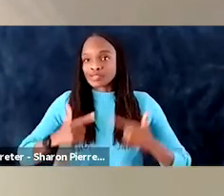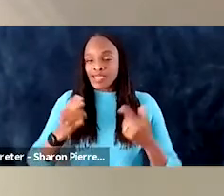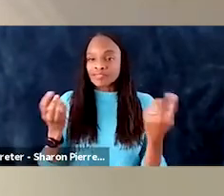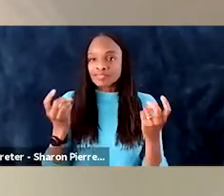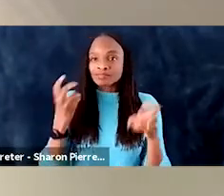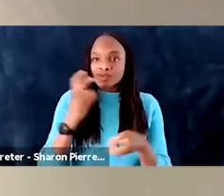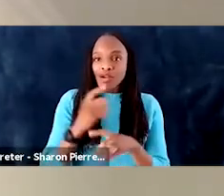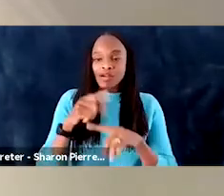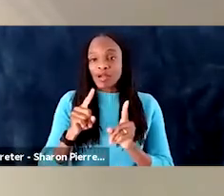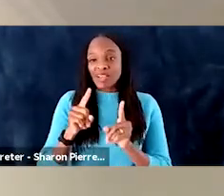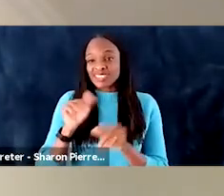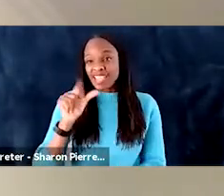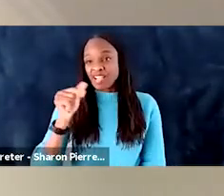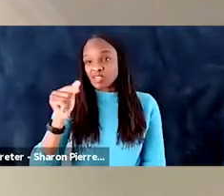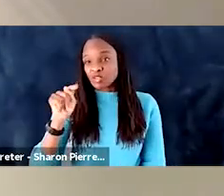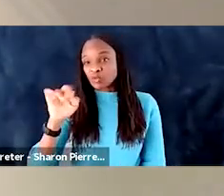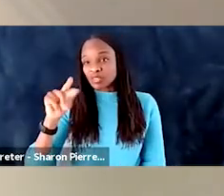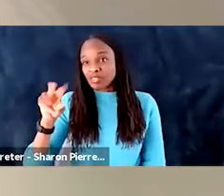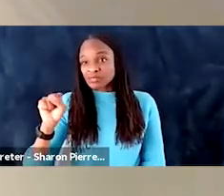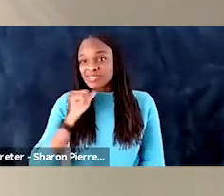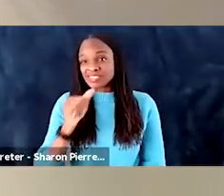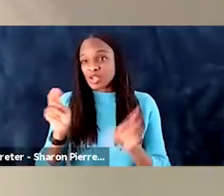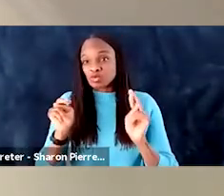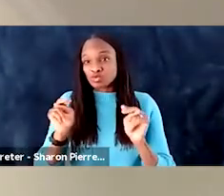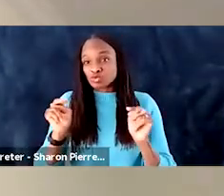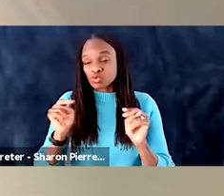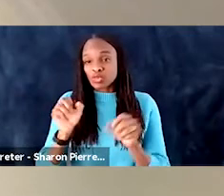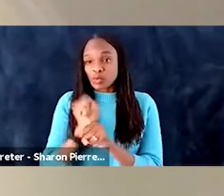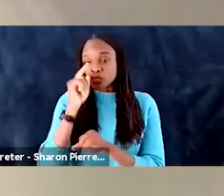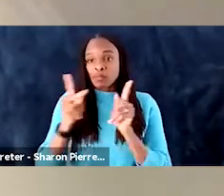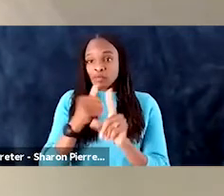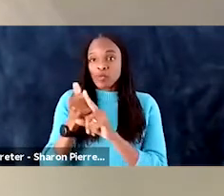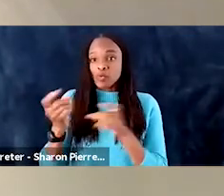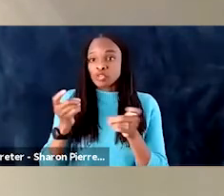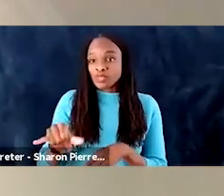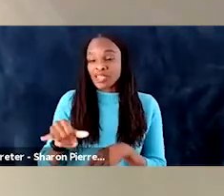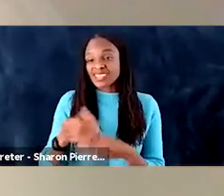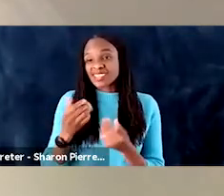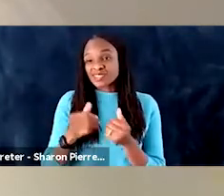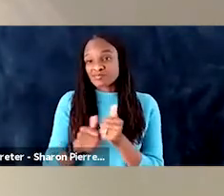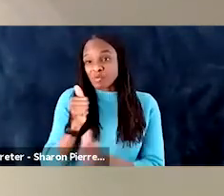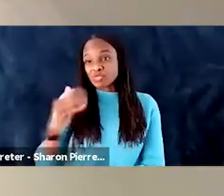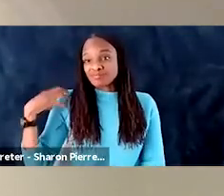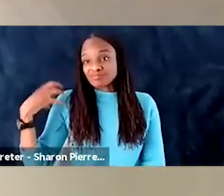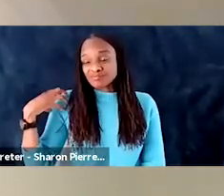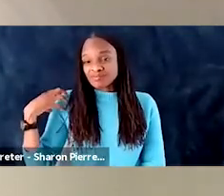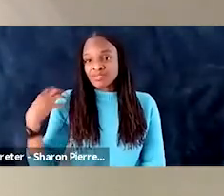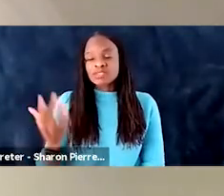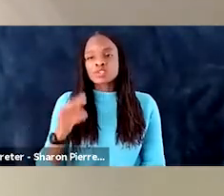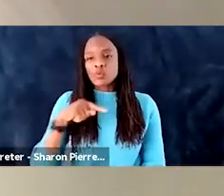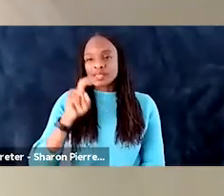surveillance is also not neutral. It works for who controls it, and that currently is mostly employers. And so we need to think about